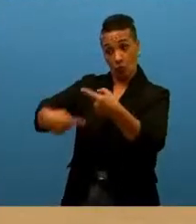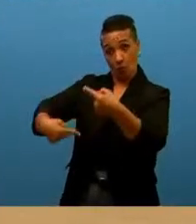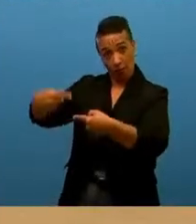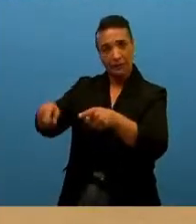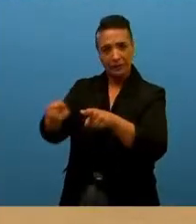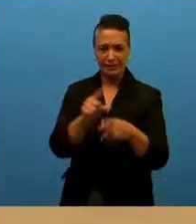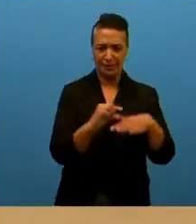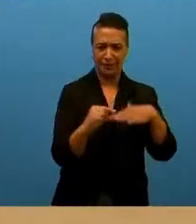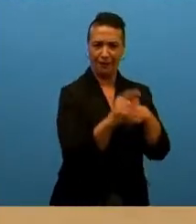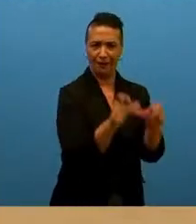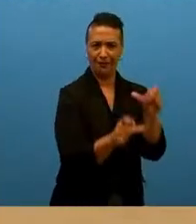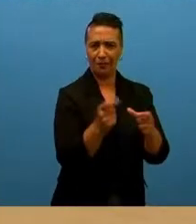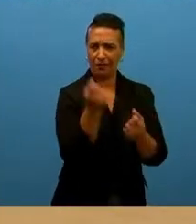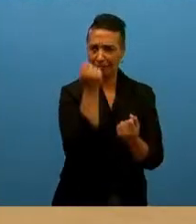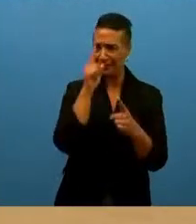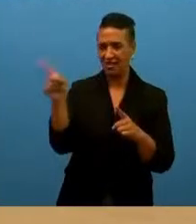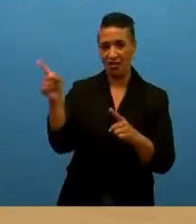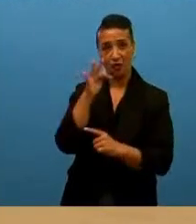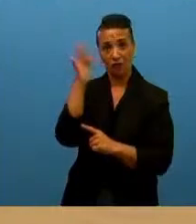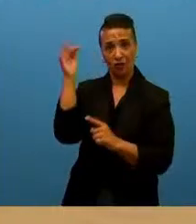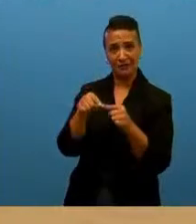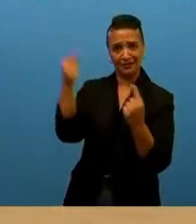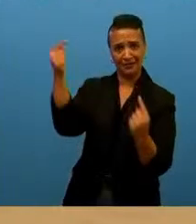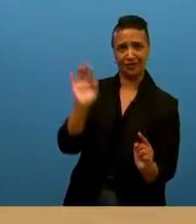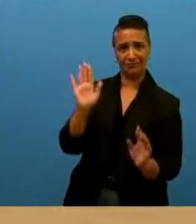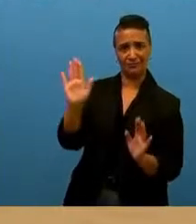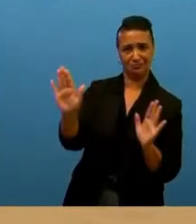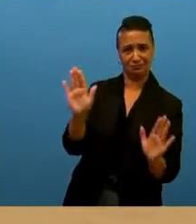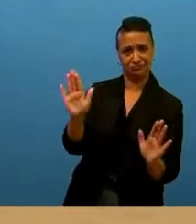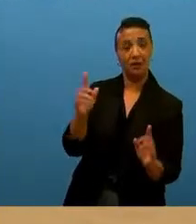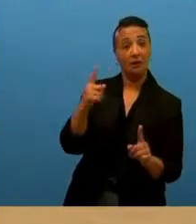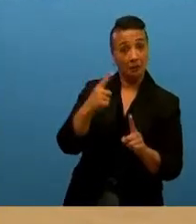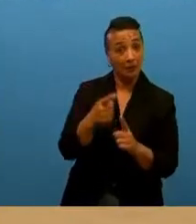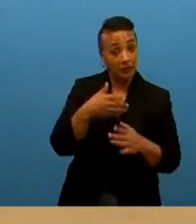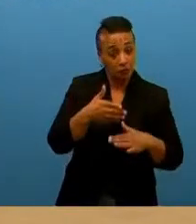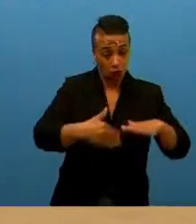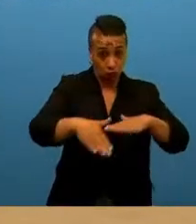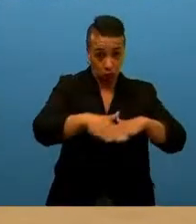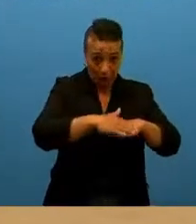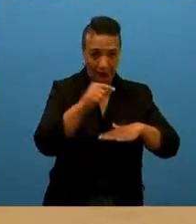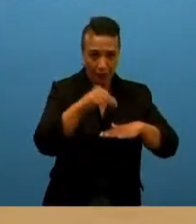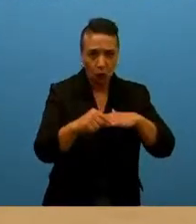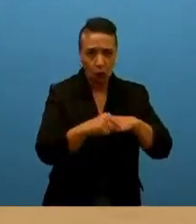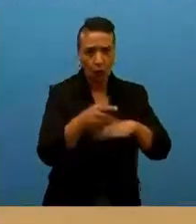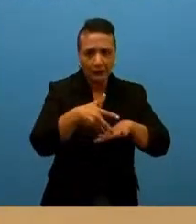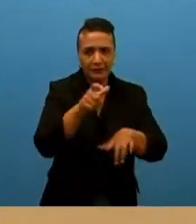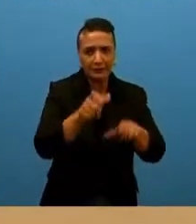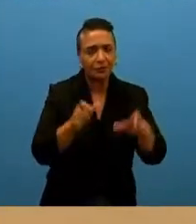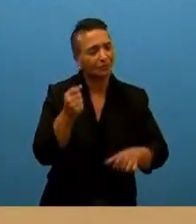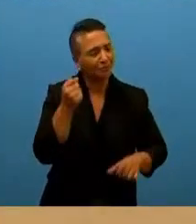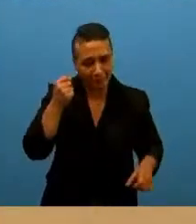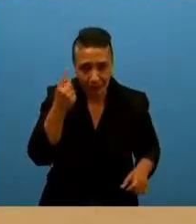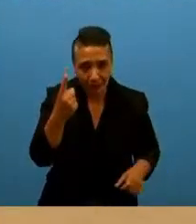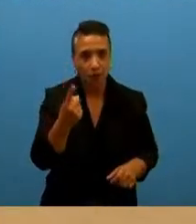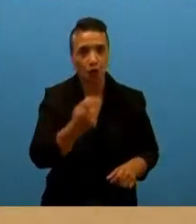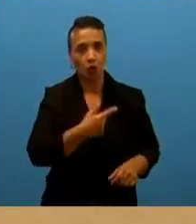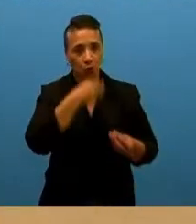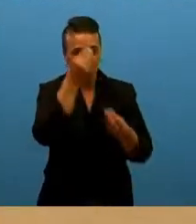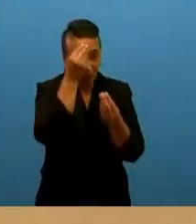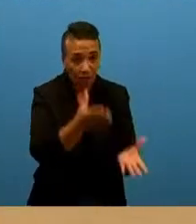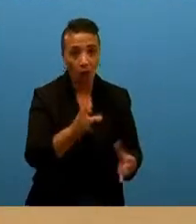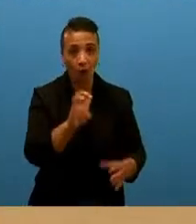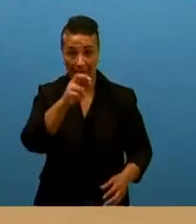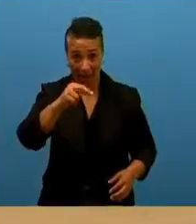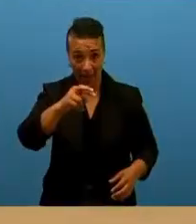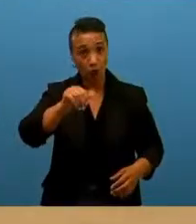perfectly understood, and the Indigenous people in Guyana have as well. This is why we are informing the members of MEDPA, as well as